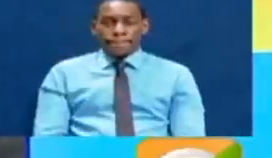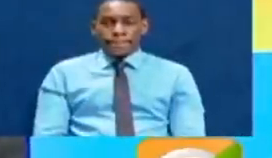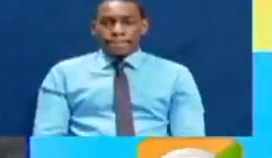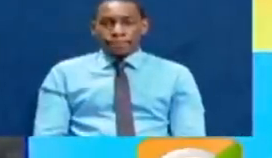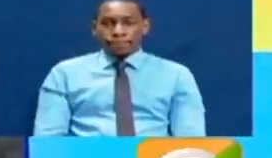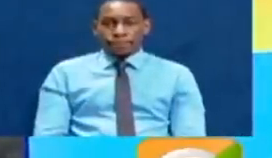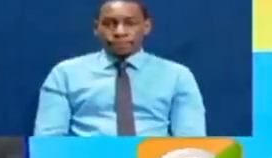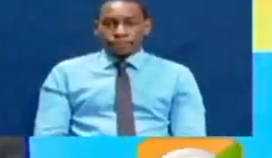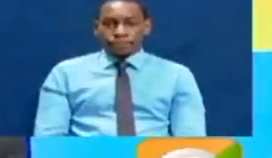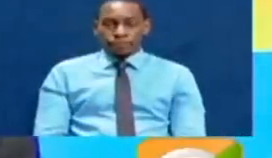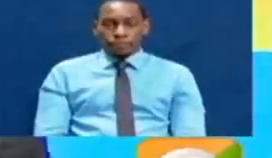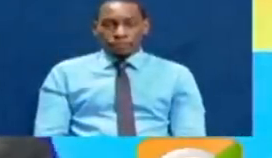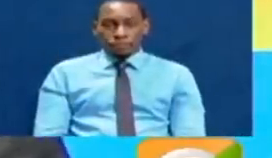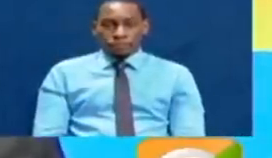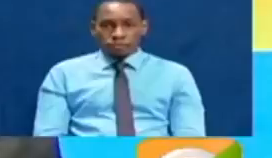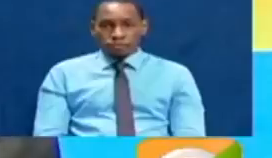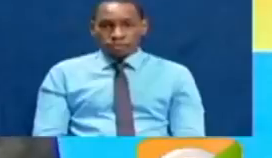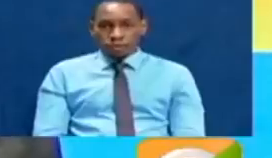So